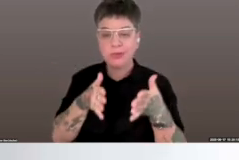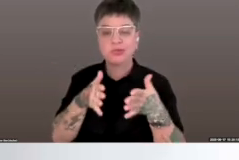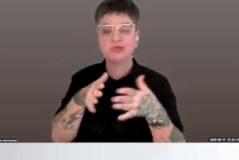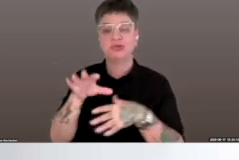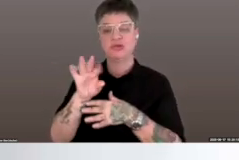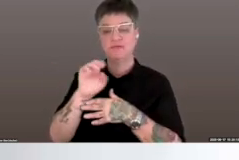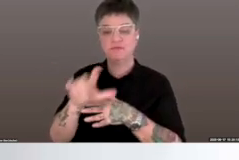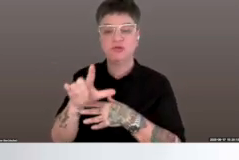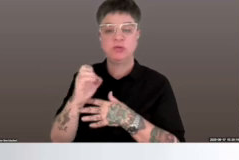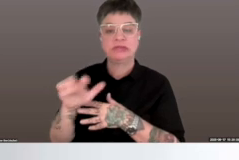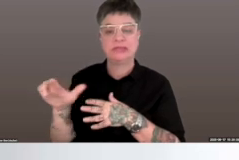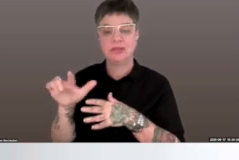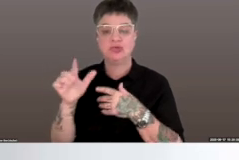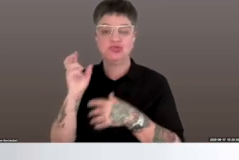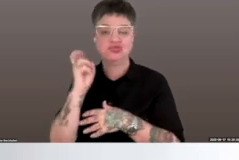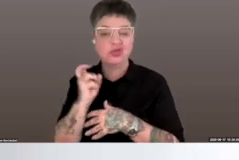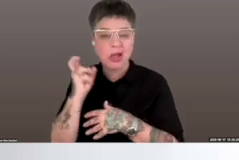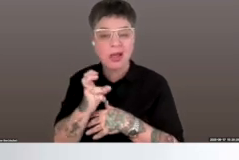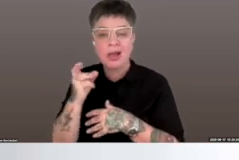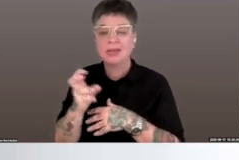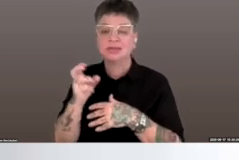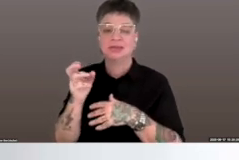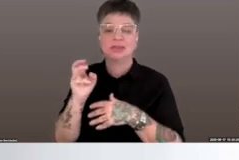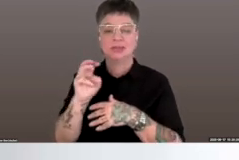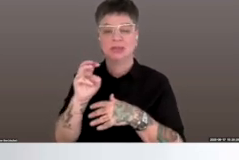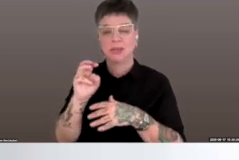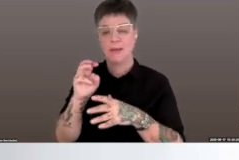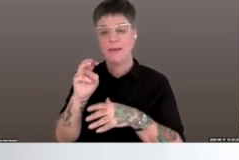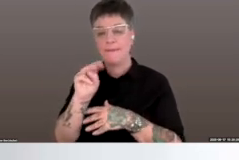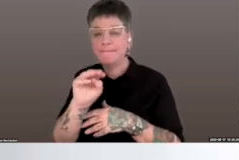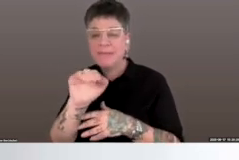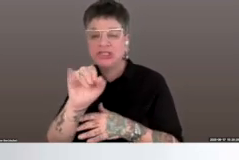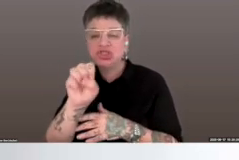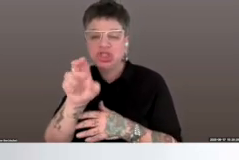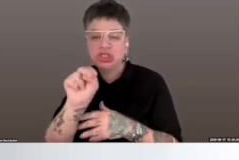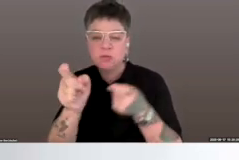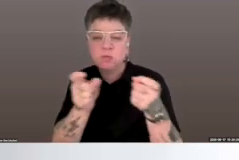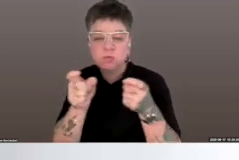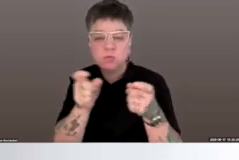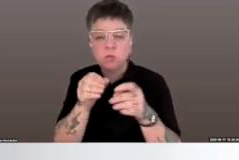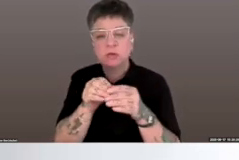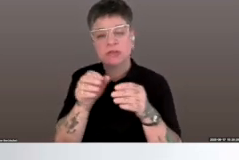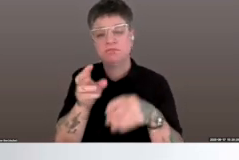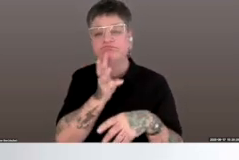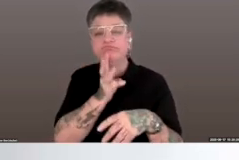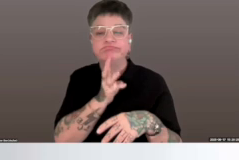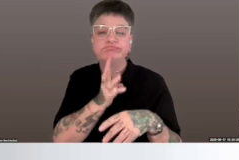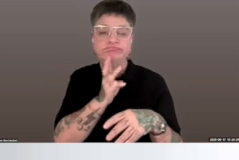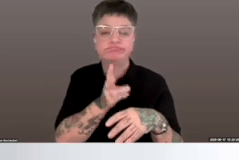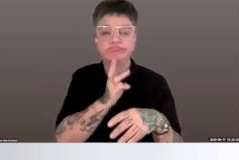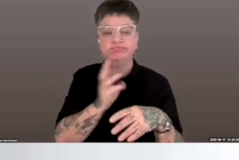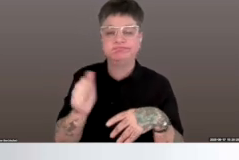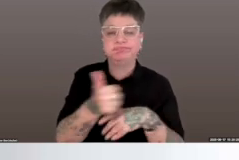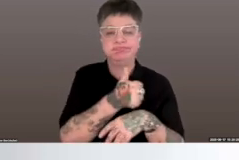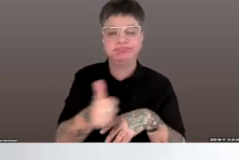and just emission control systems for ocean going vessels, and tier 5 engines and zero emission tugs,